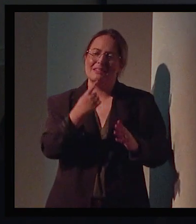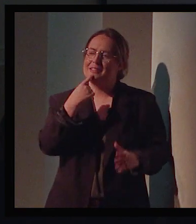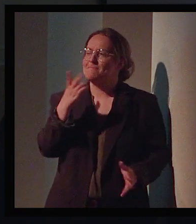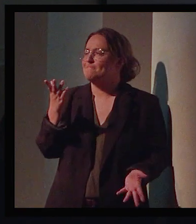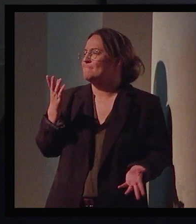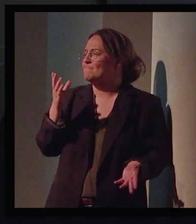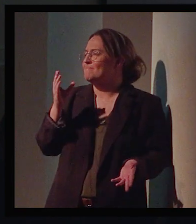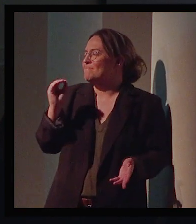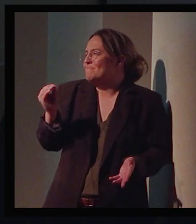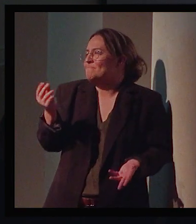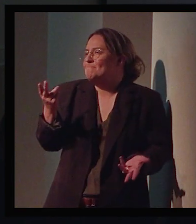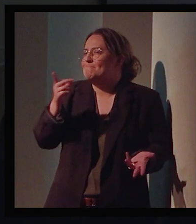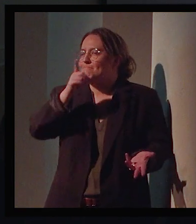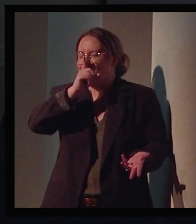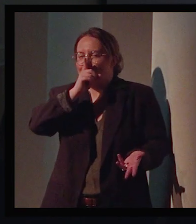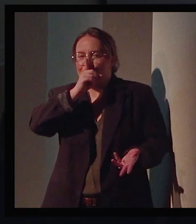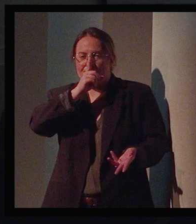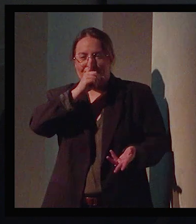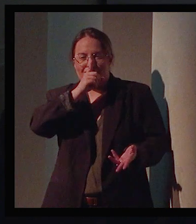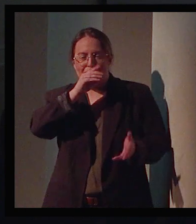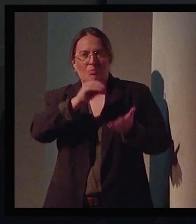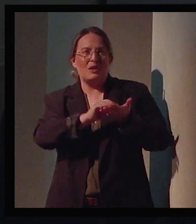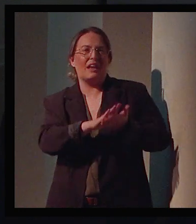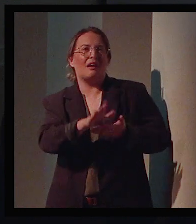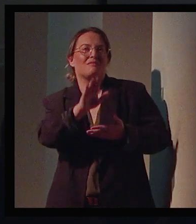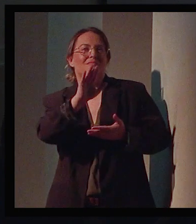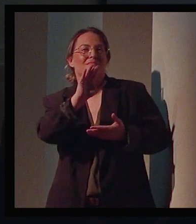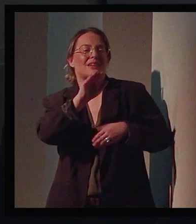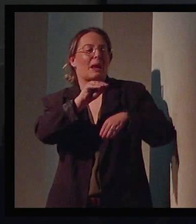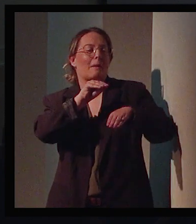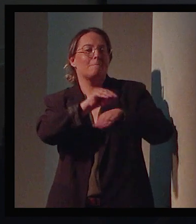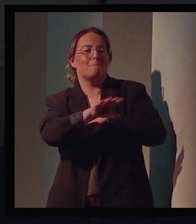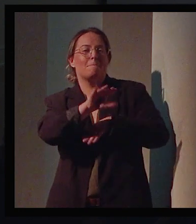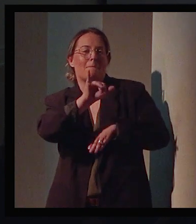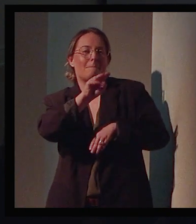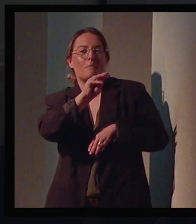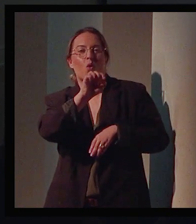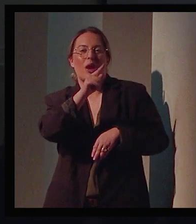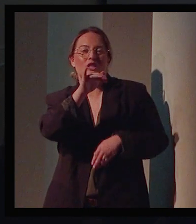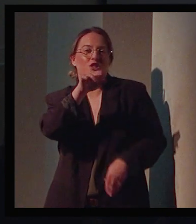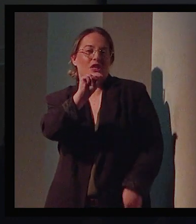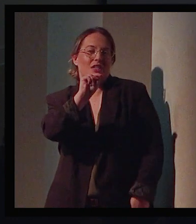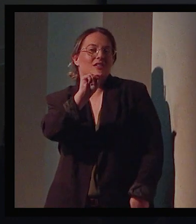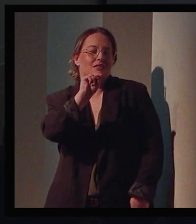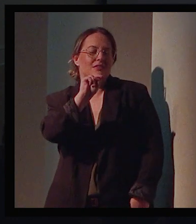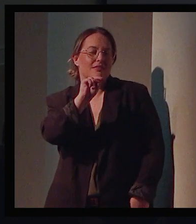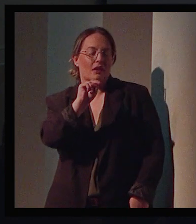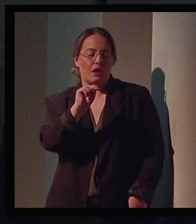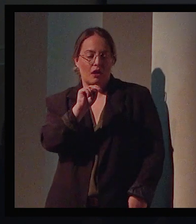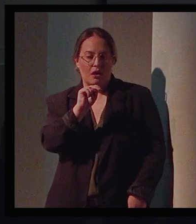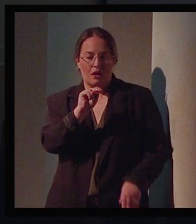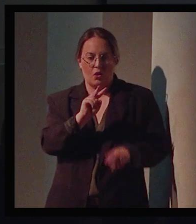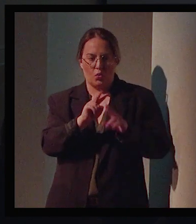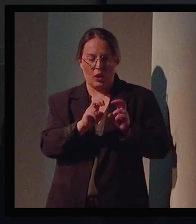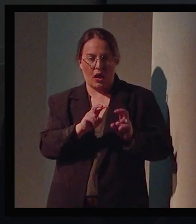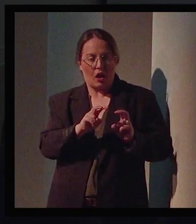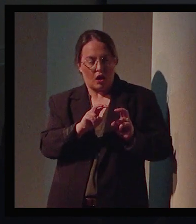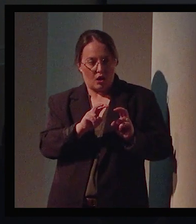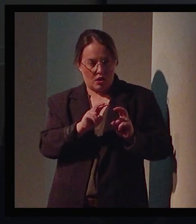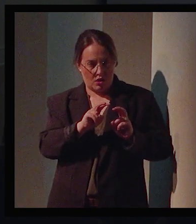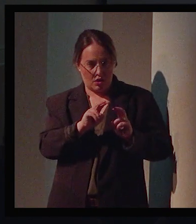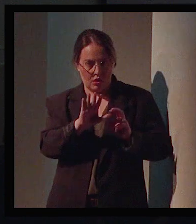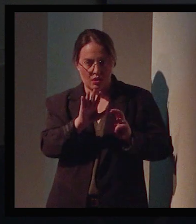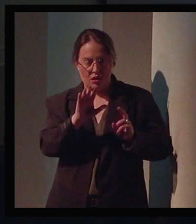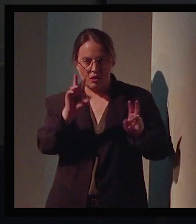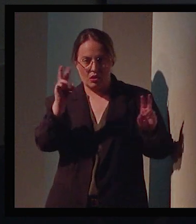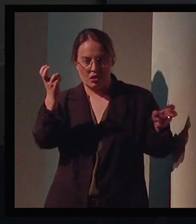of Le Havre, so I answered, put down impression." A critic was appalled by what he perceived as the